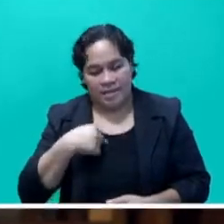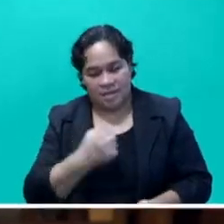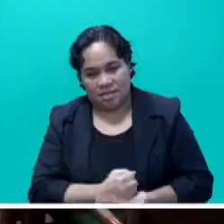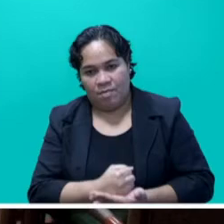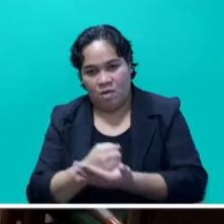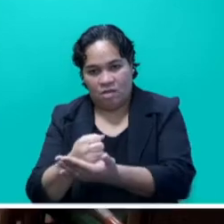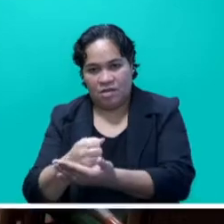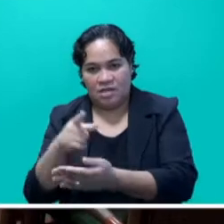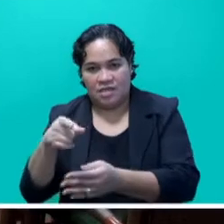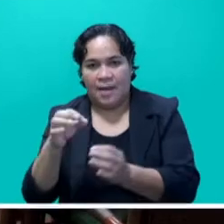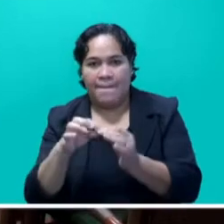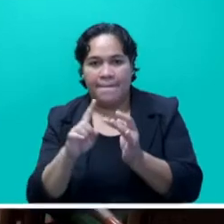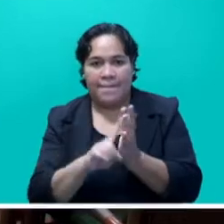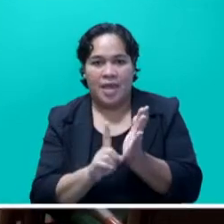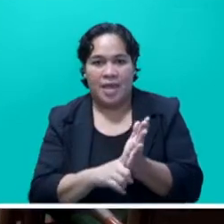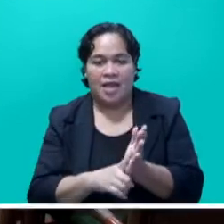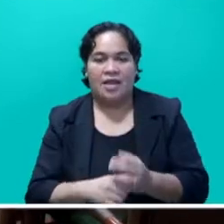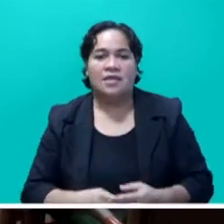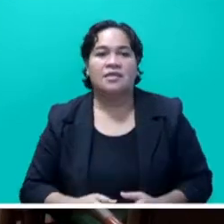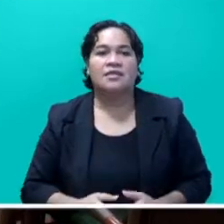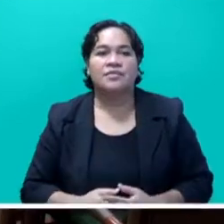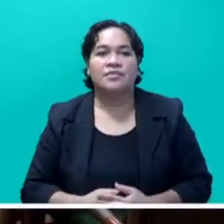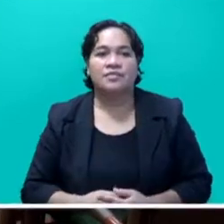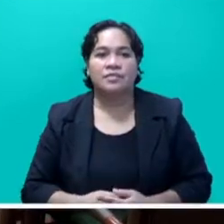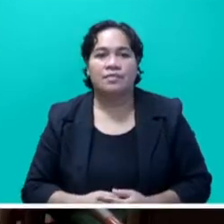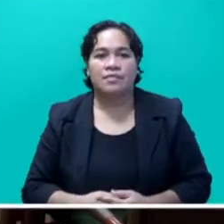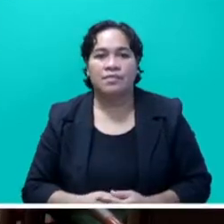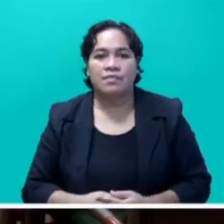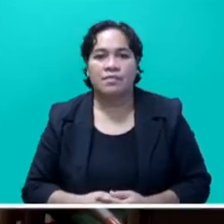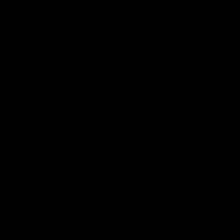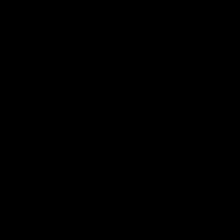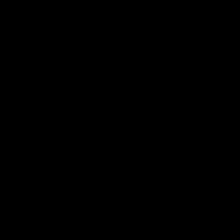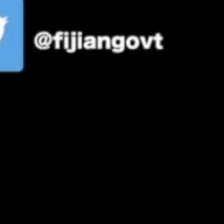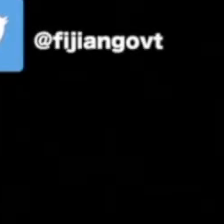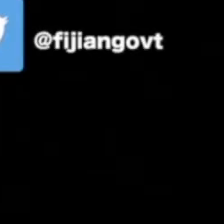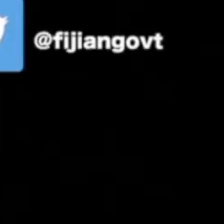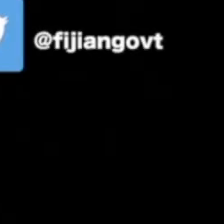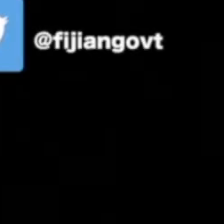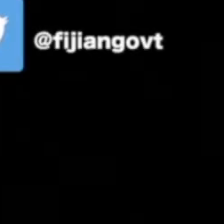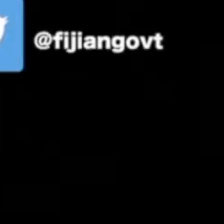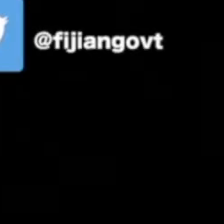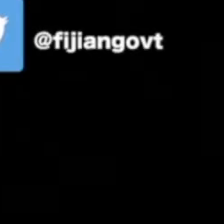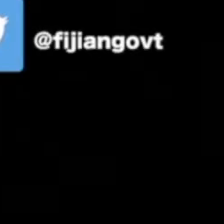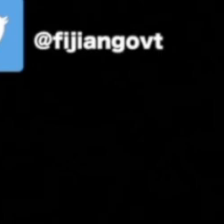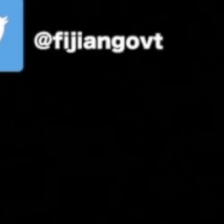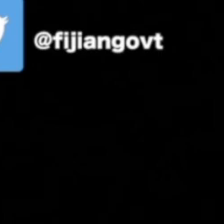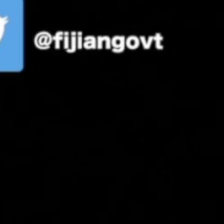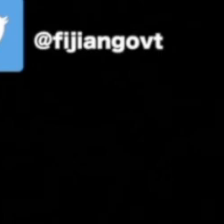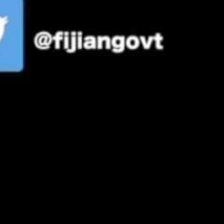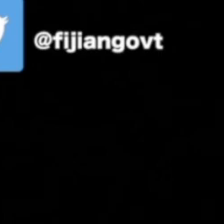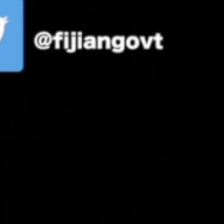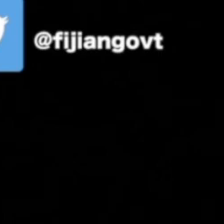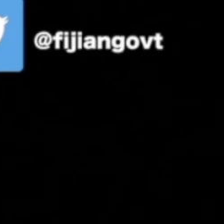you. I thank the Honourable Minister for a contribution to the debate.